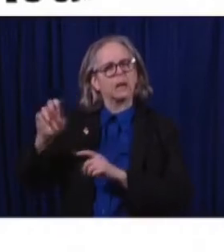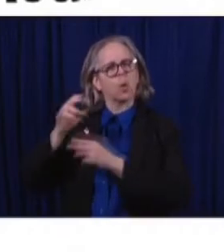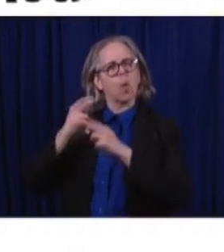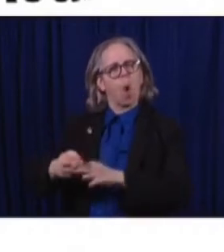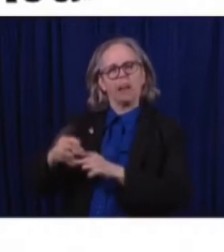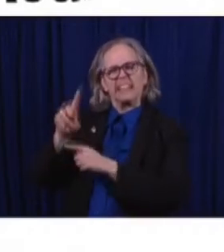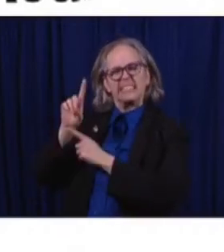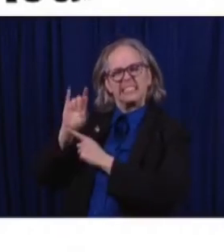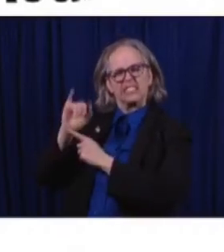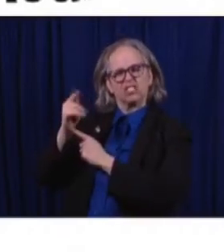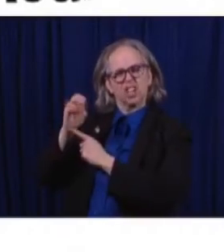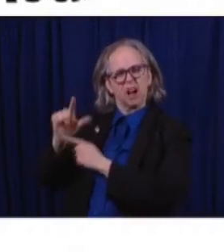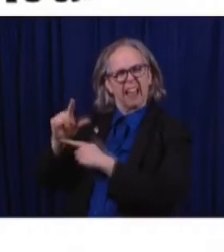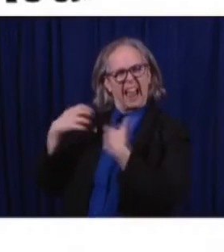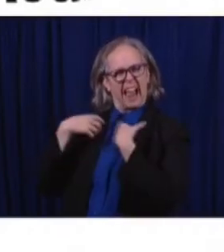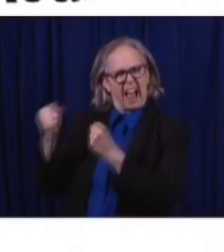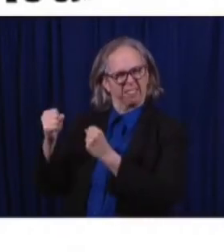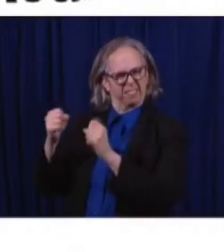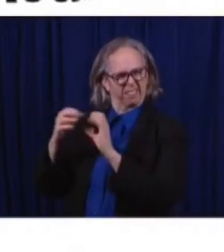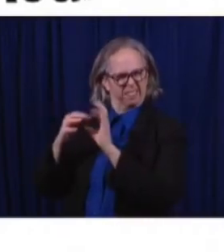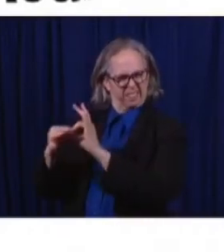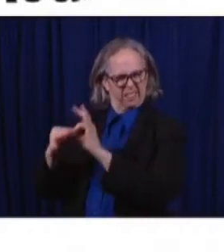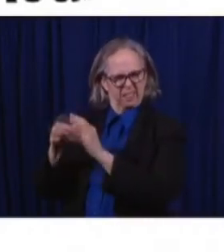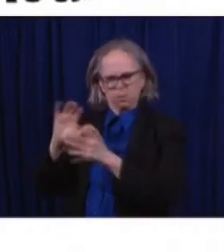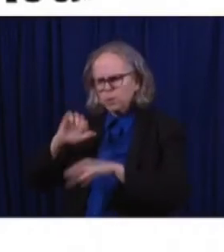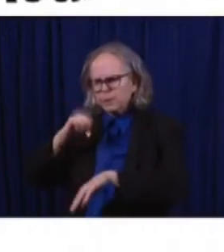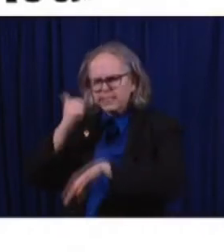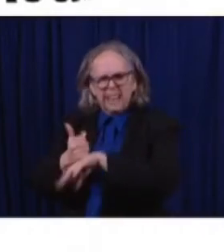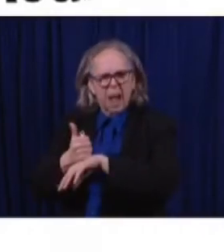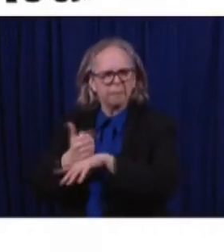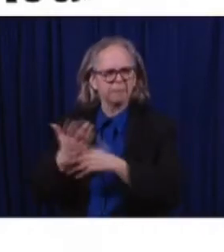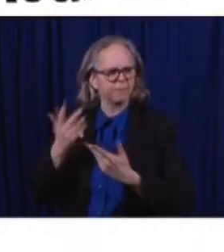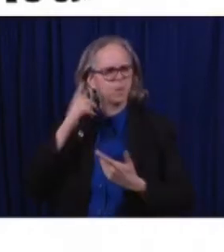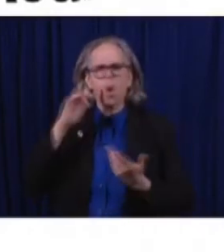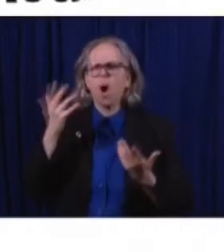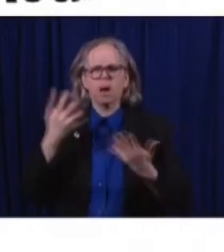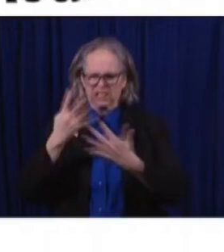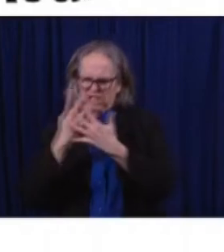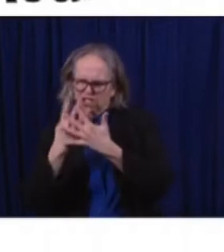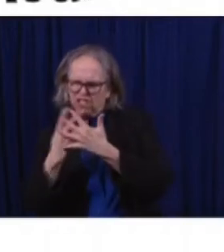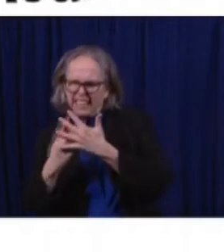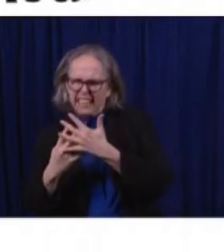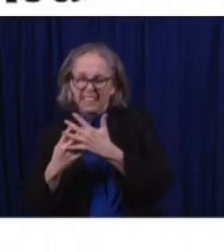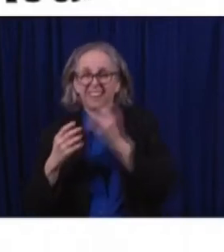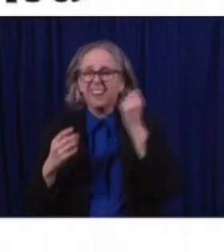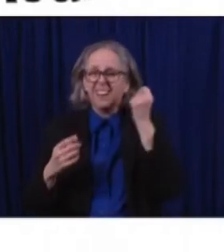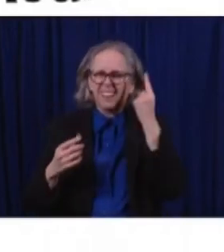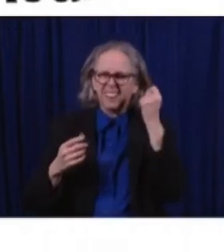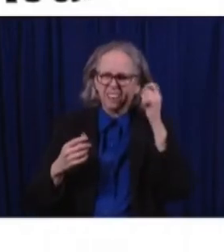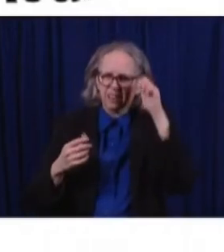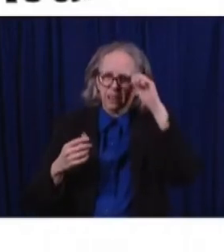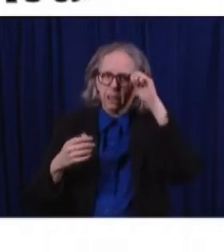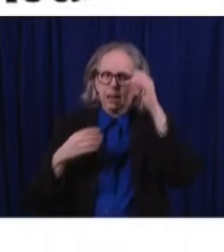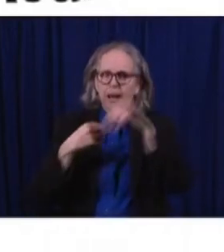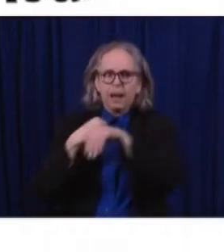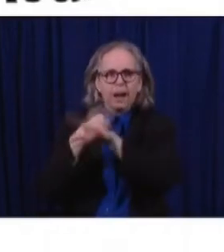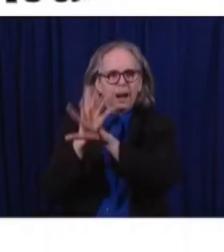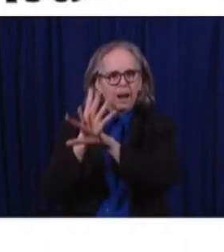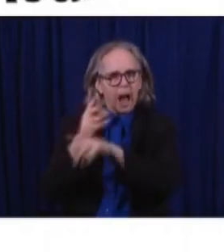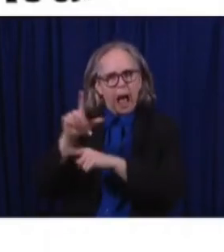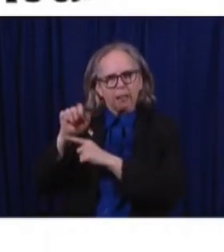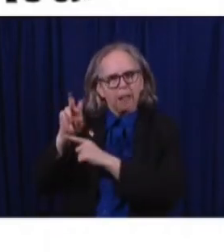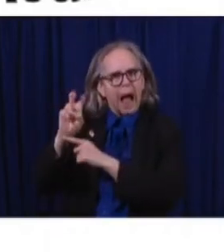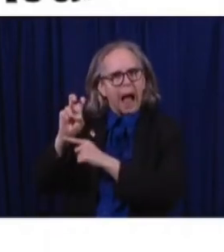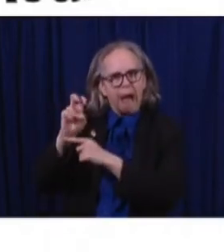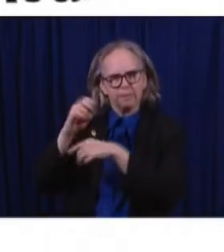screened, virtually guided, and that's live virtual guidance for these COVID-19